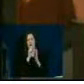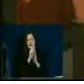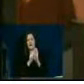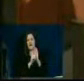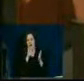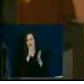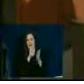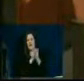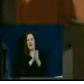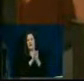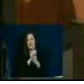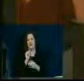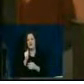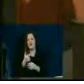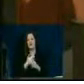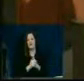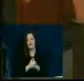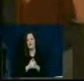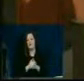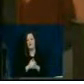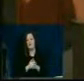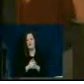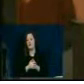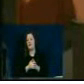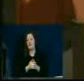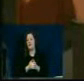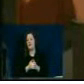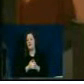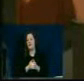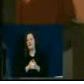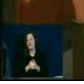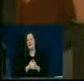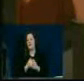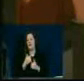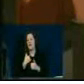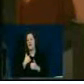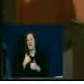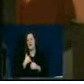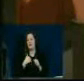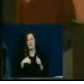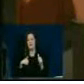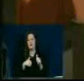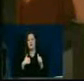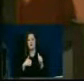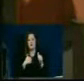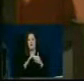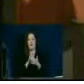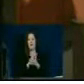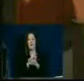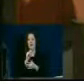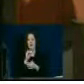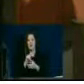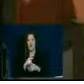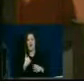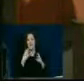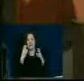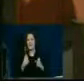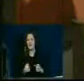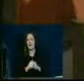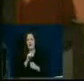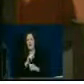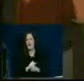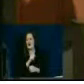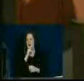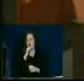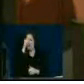Attorney General. So was that, I'm big on paper trails. So I have an issue with that. I don't